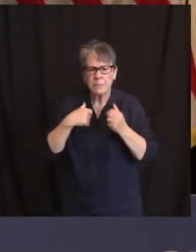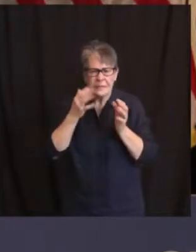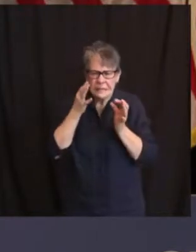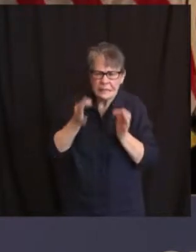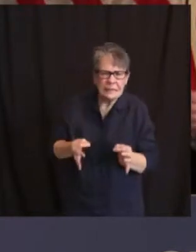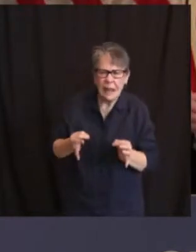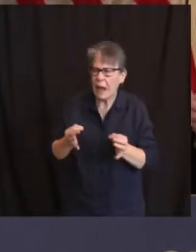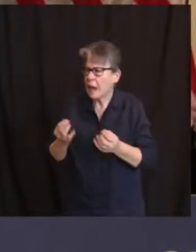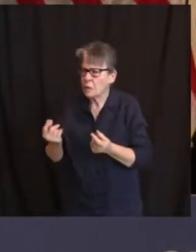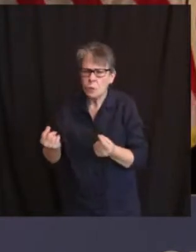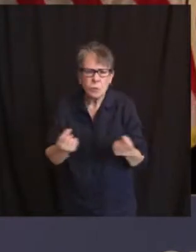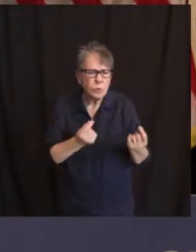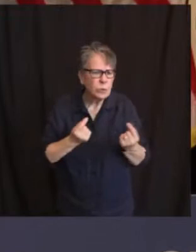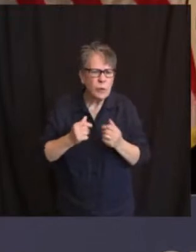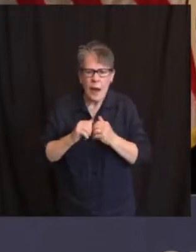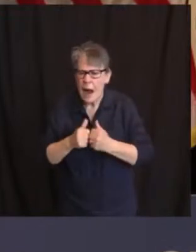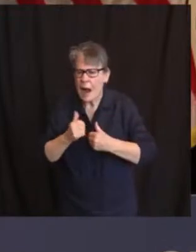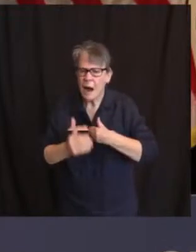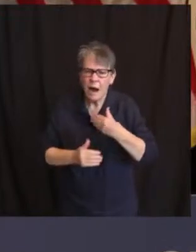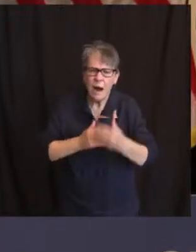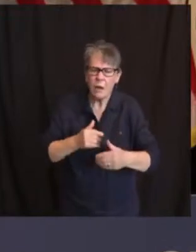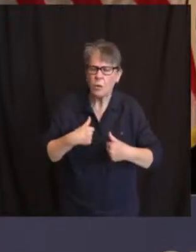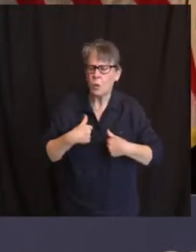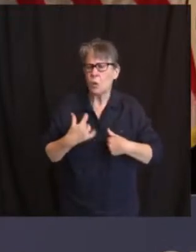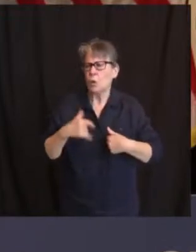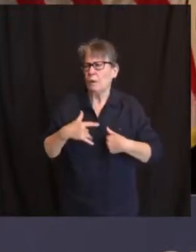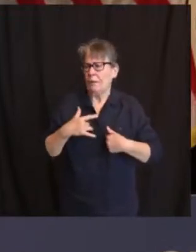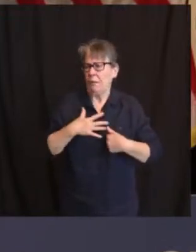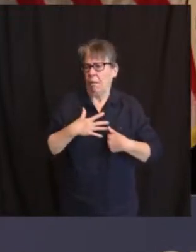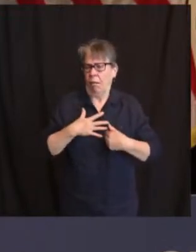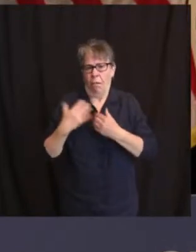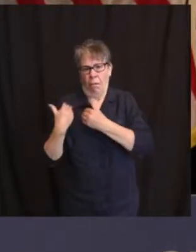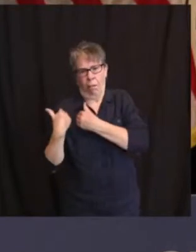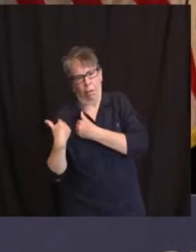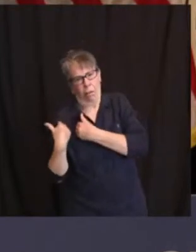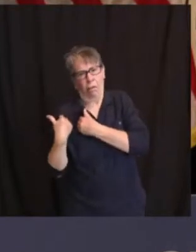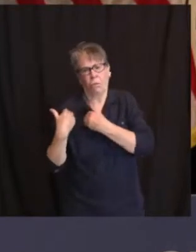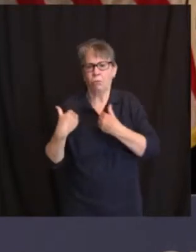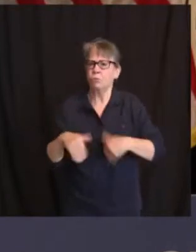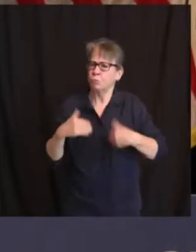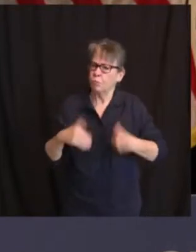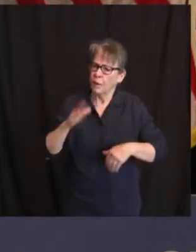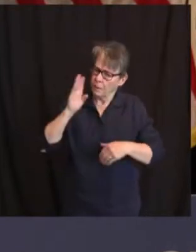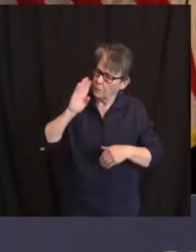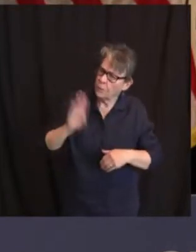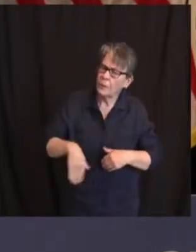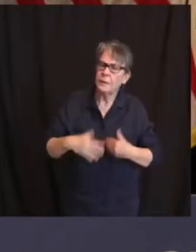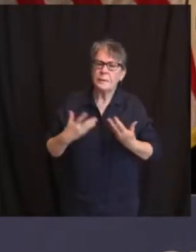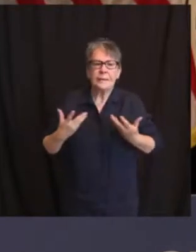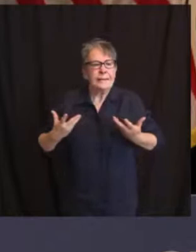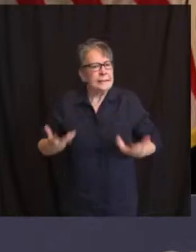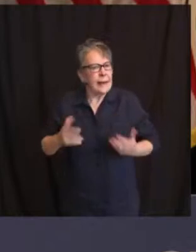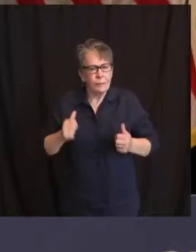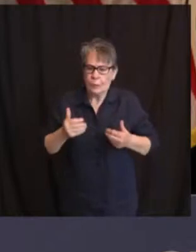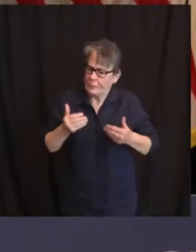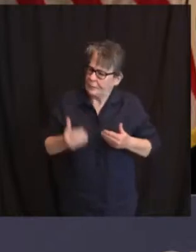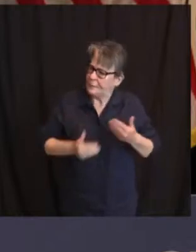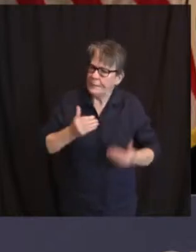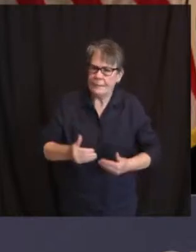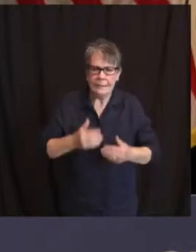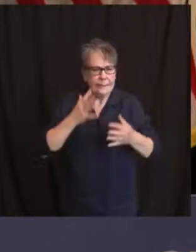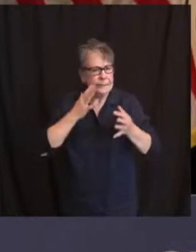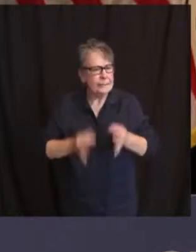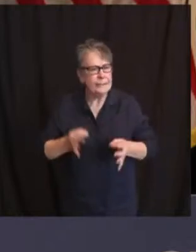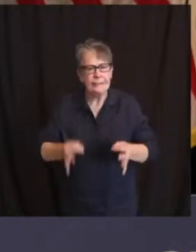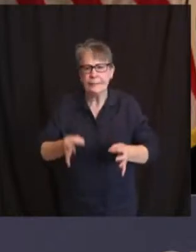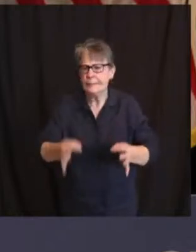are responsible steps, given that we're sort of in that balancing reality, that we've made meaningful progress. There's